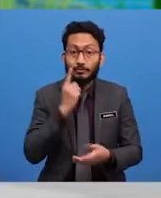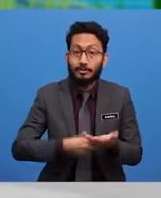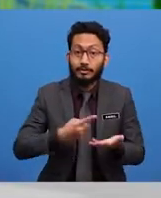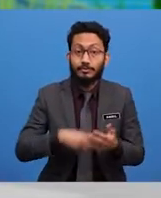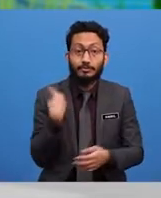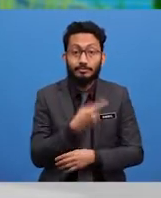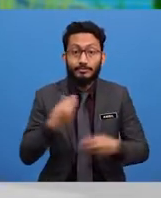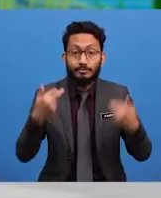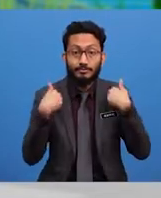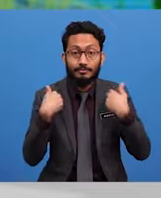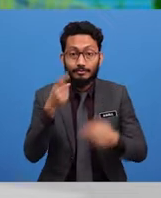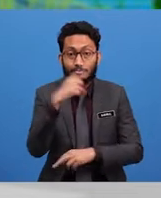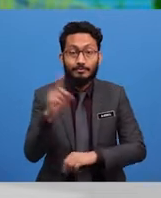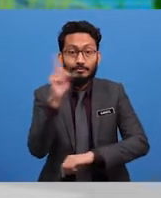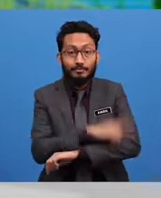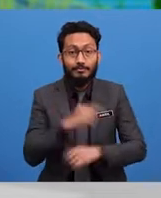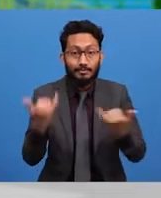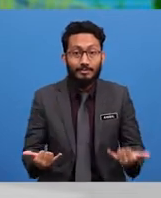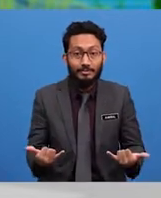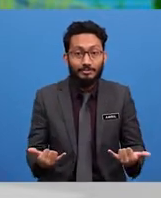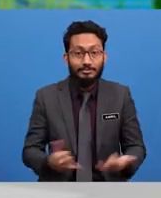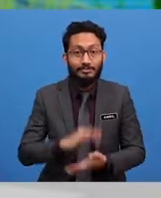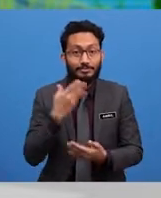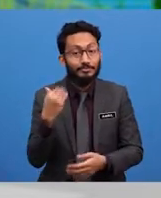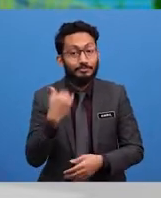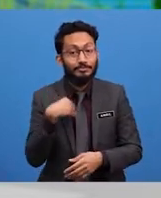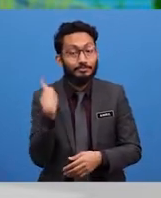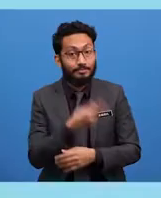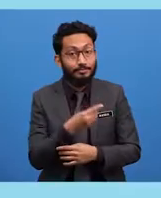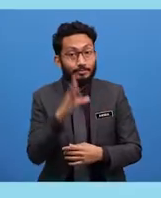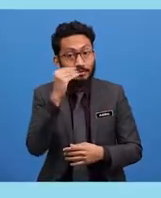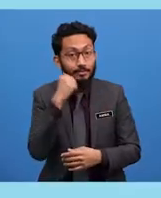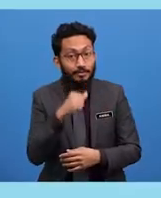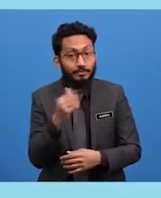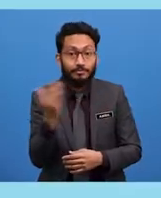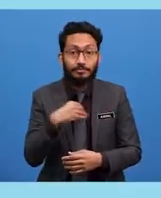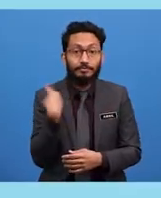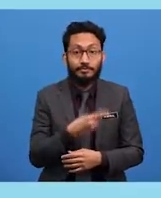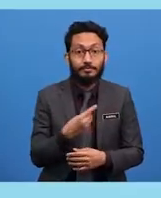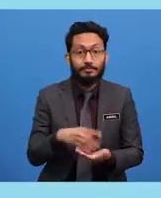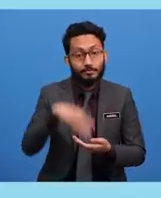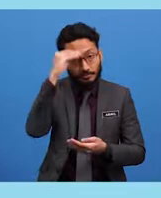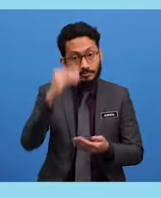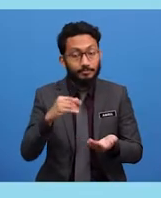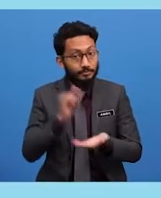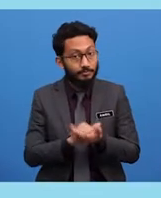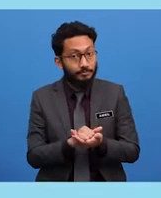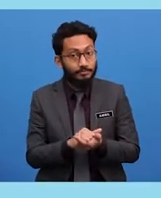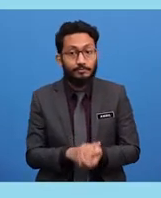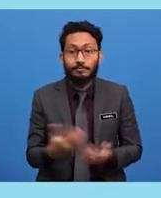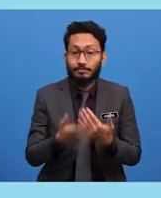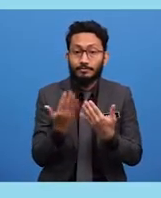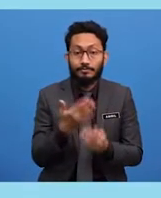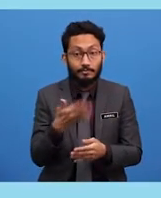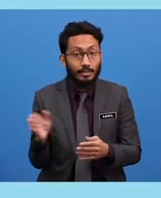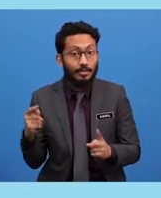side, let's recap what we have learned for today. So boys and girls, today, we